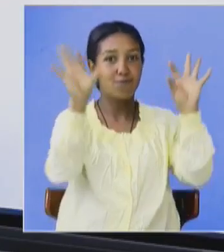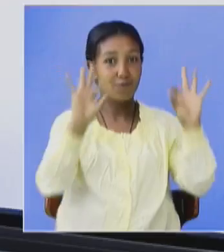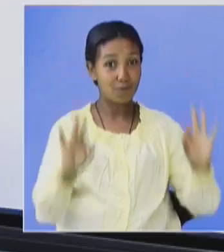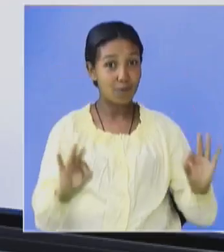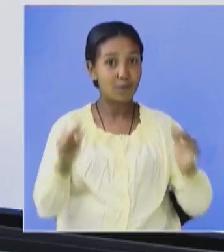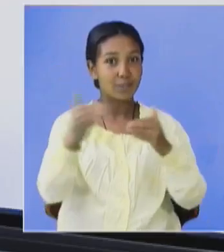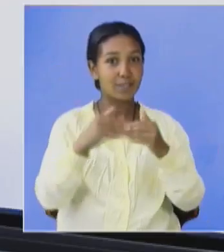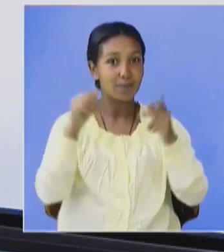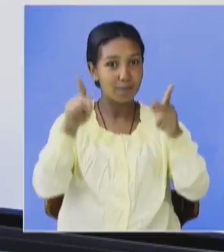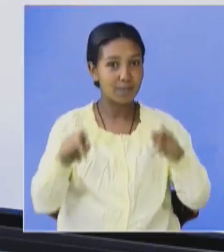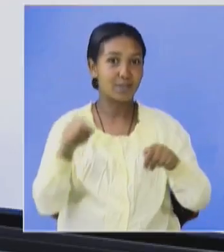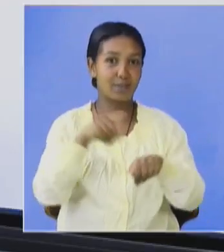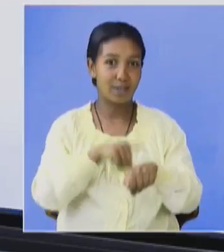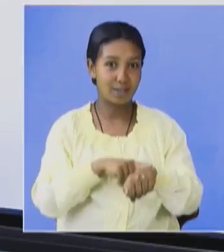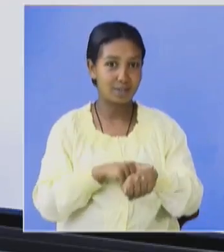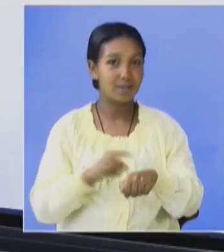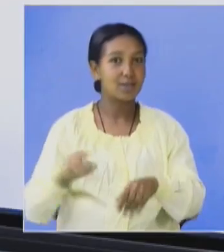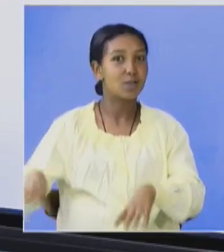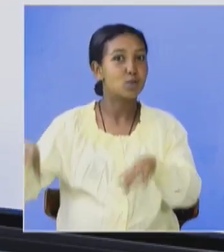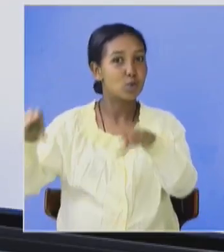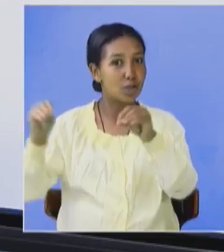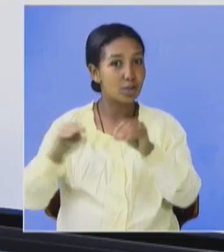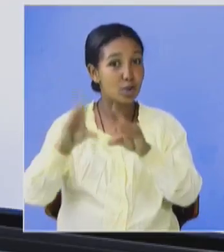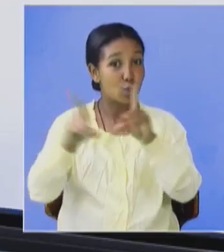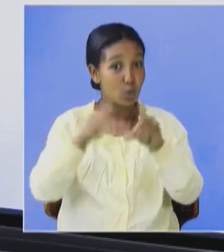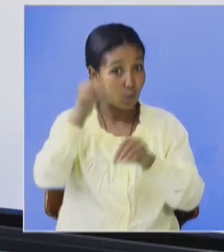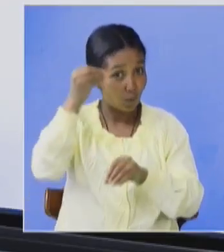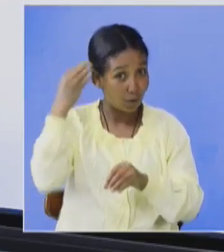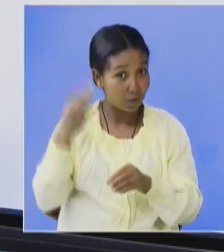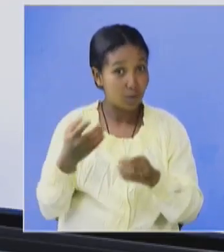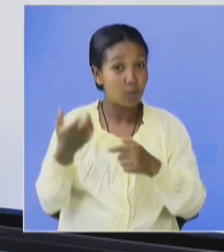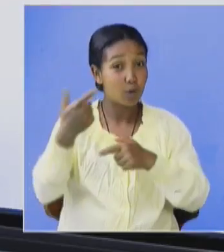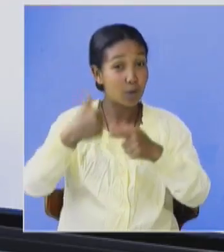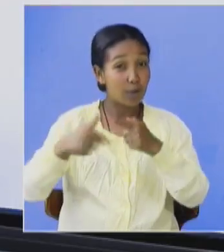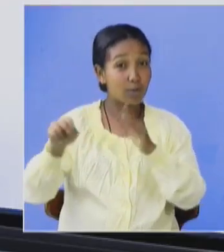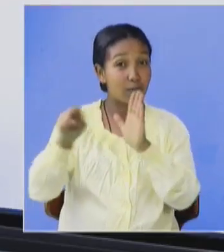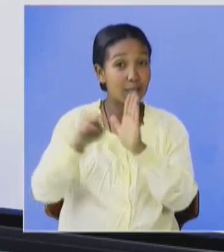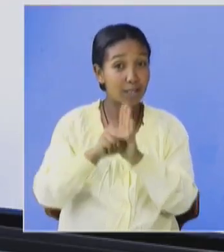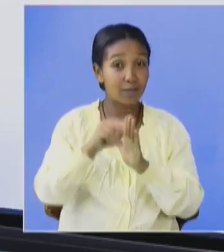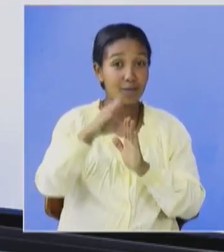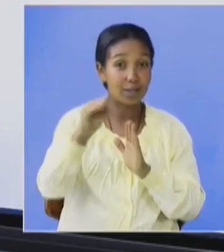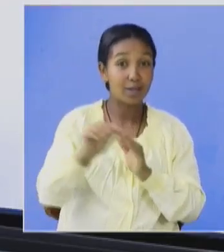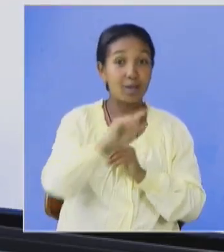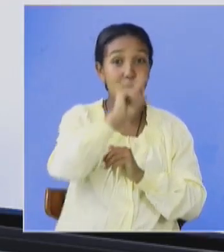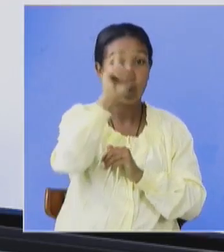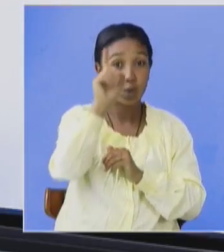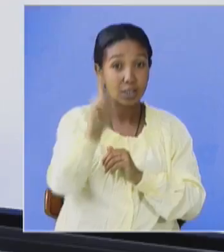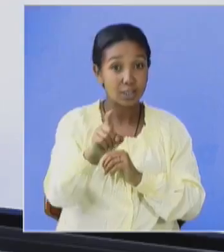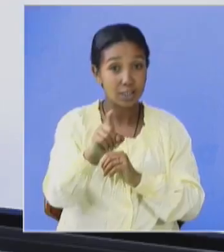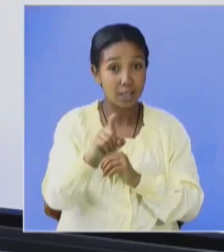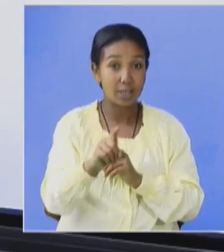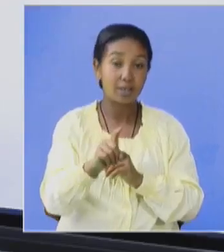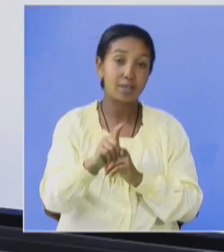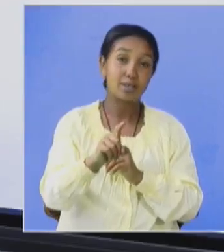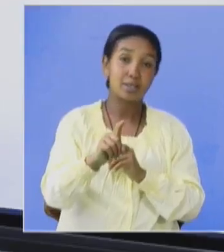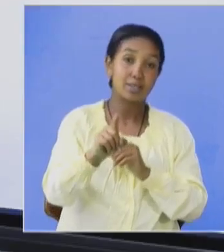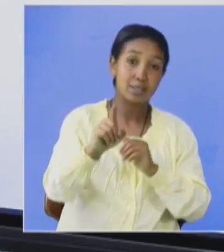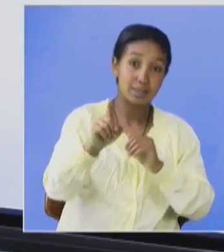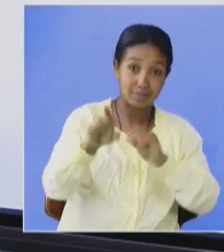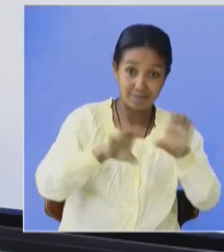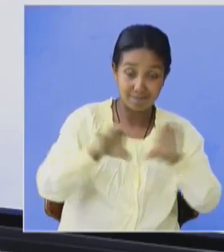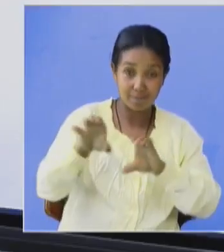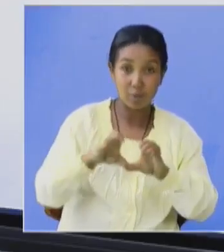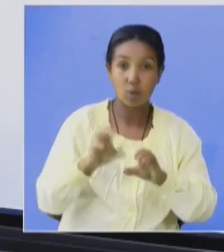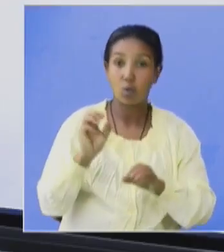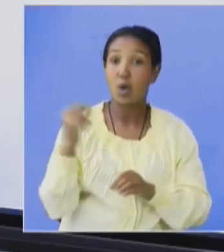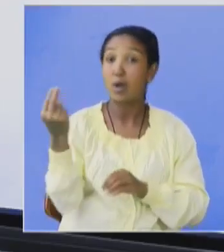simple present tense. Students, don't forget that when we come to negative and question or also interrogative form, we